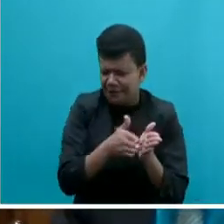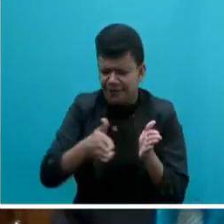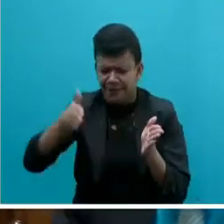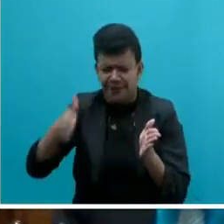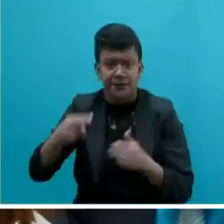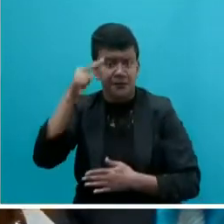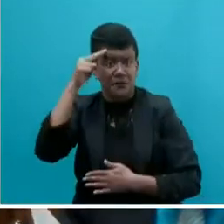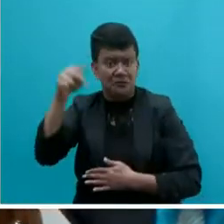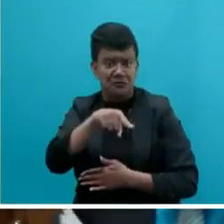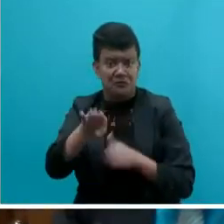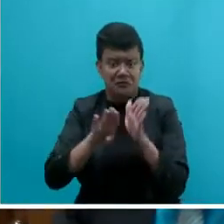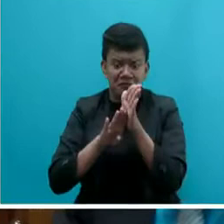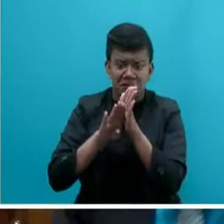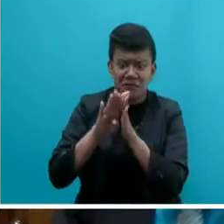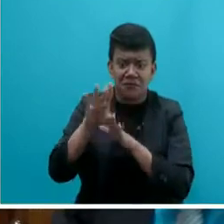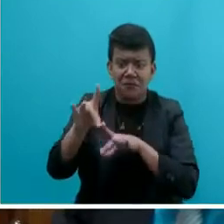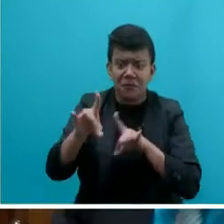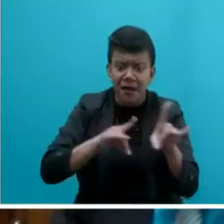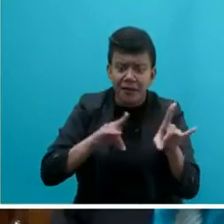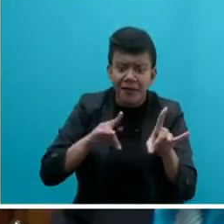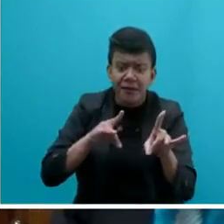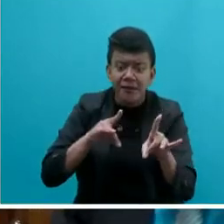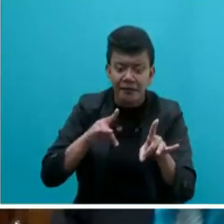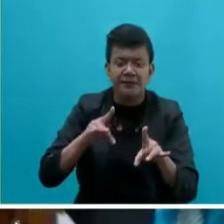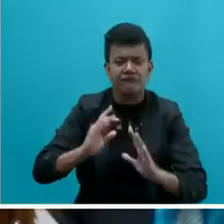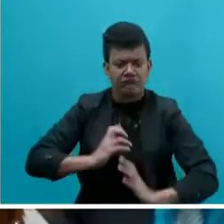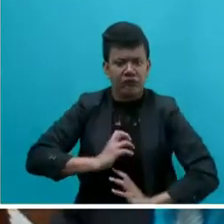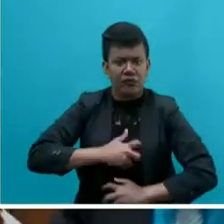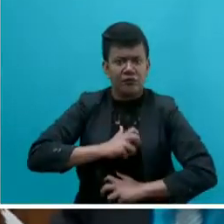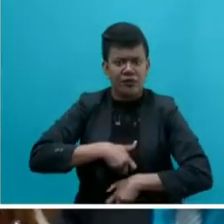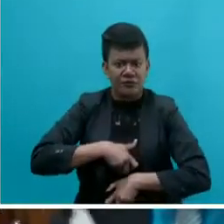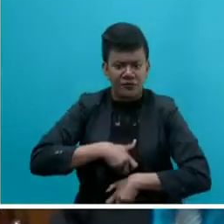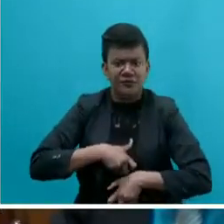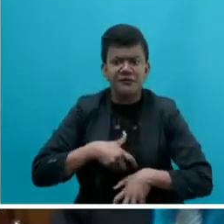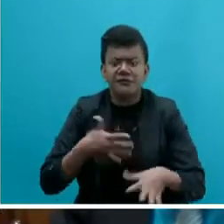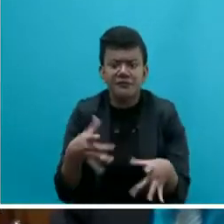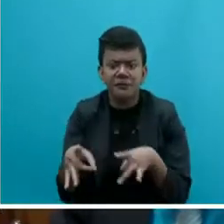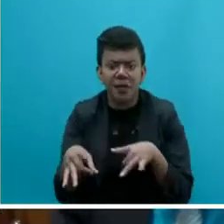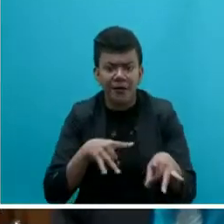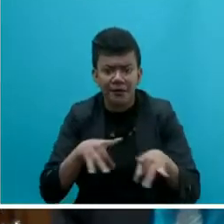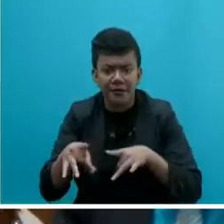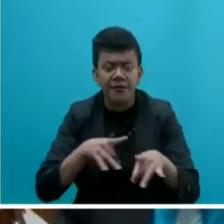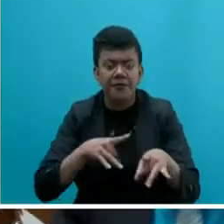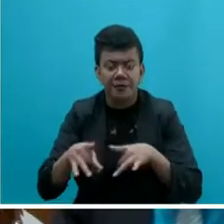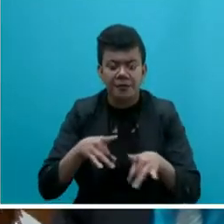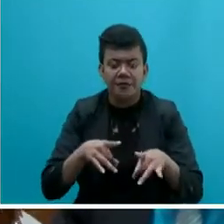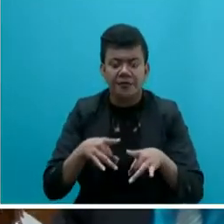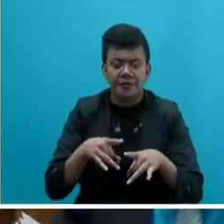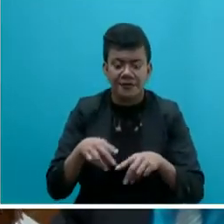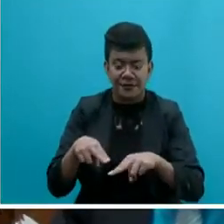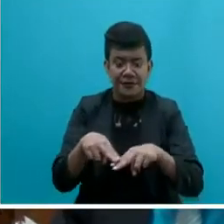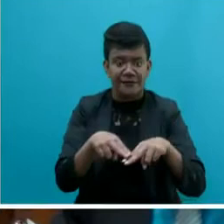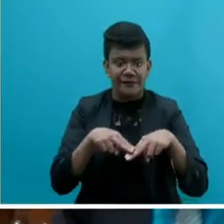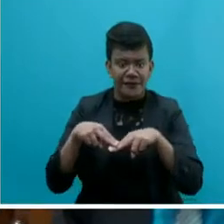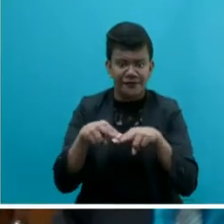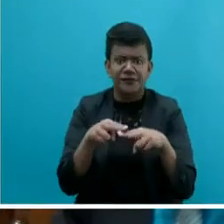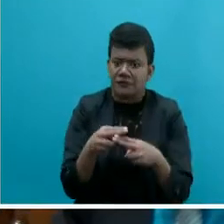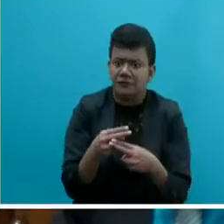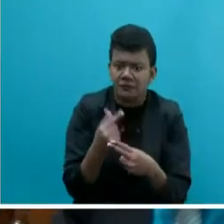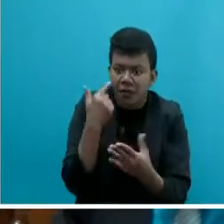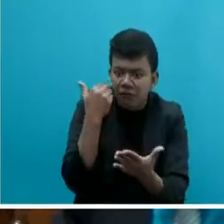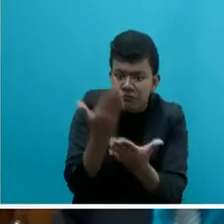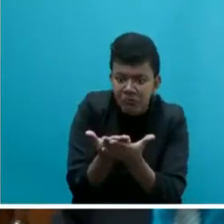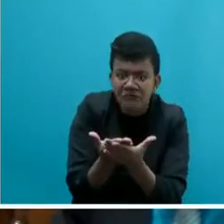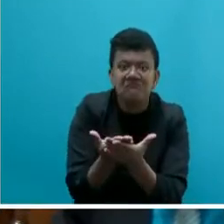National Adoption Plan, NAP, and the Green Growth Framework for Fiji, through recognizing the need to provide adequate